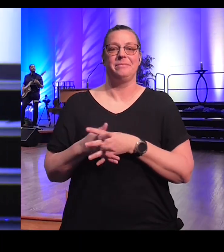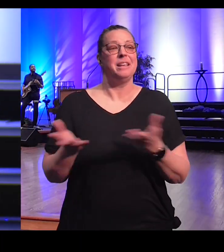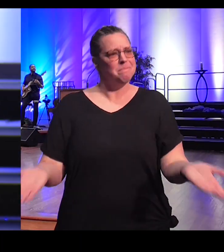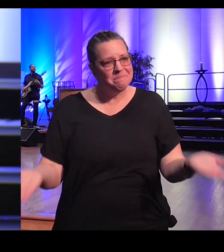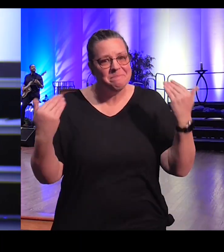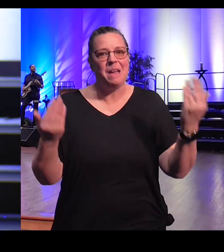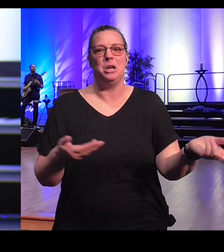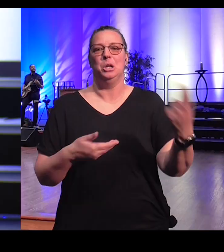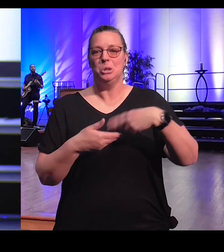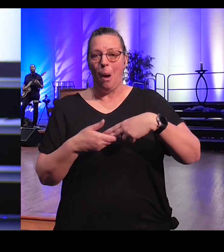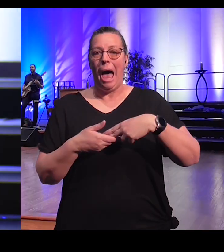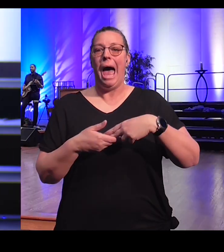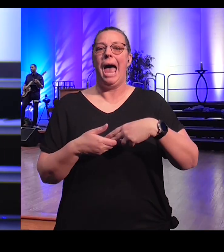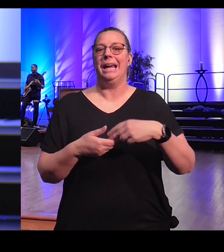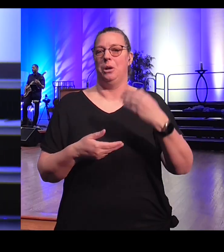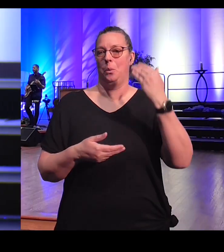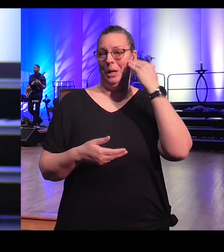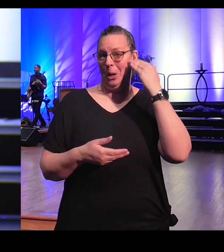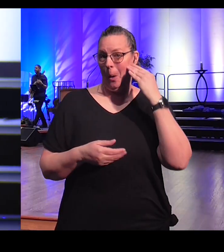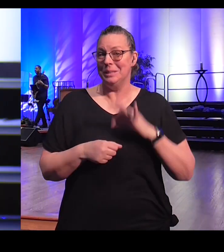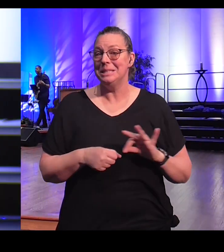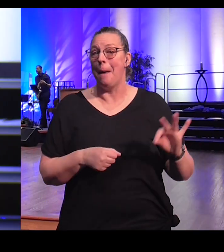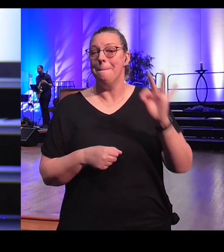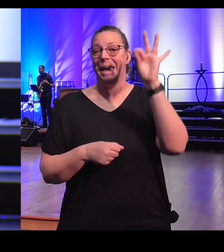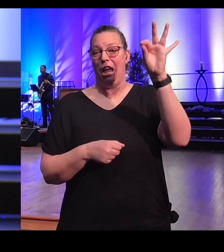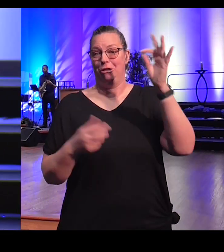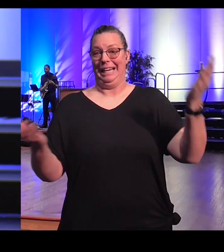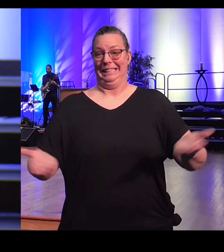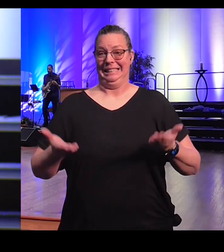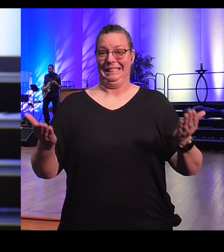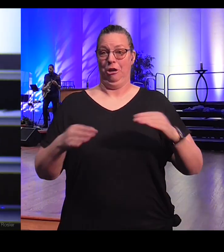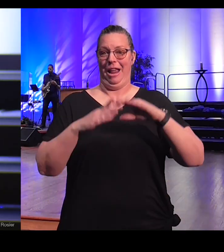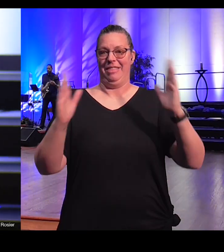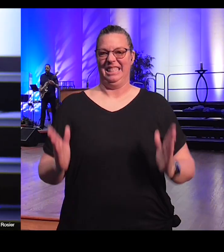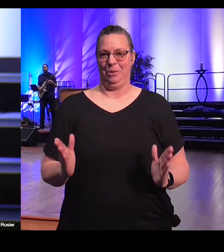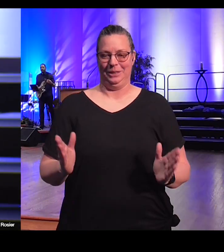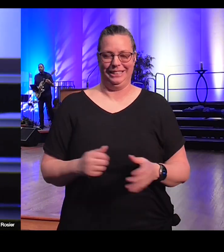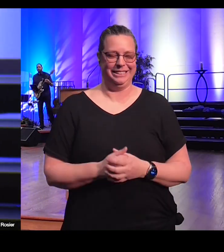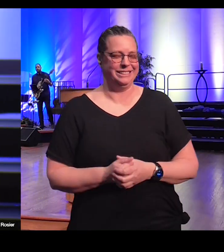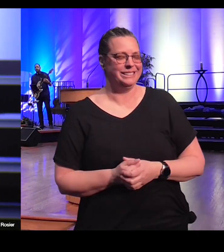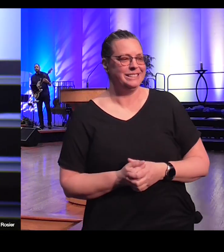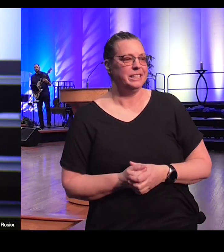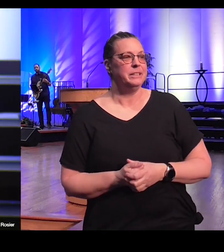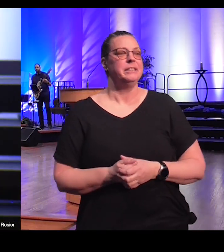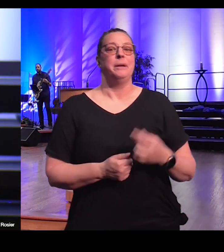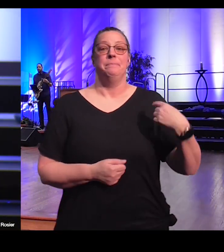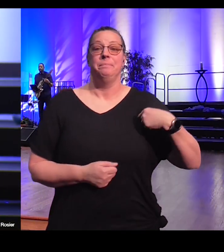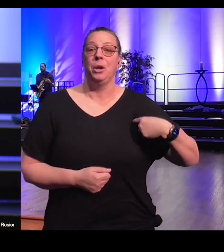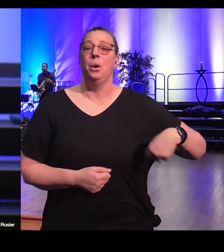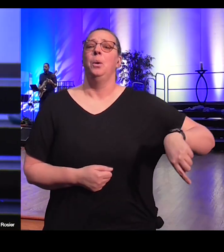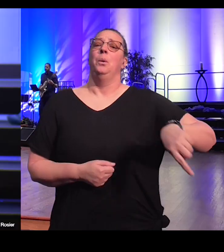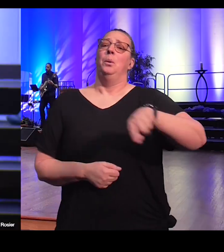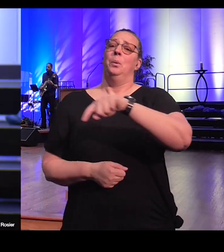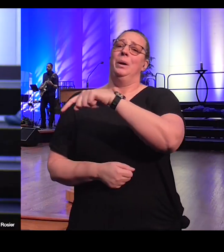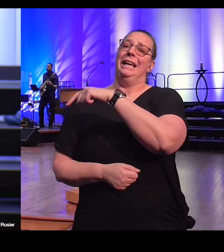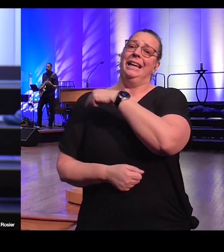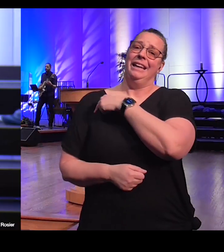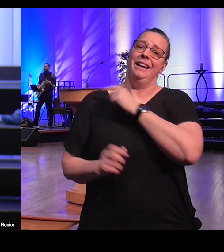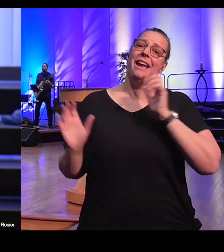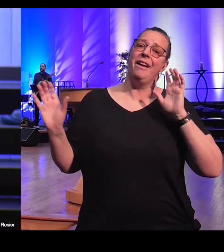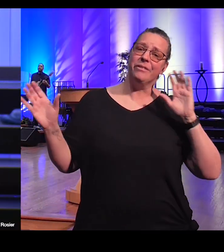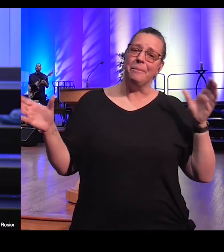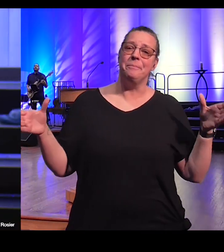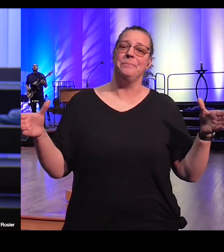Stand and sing, knowing Spirit is in this house. We have